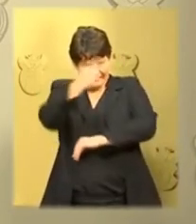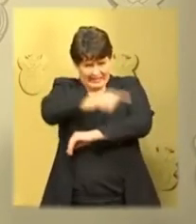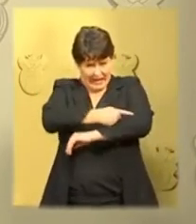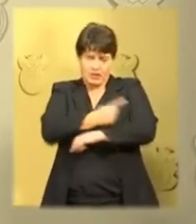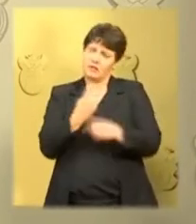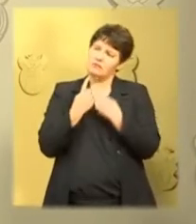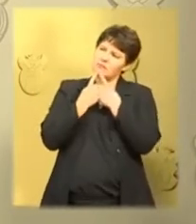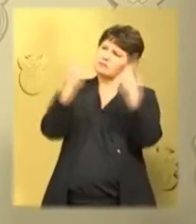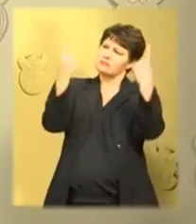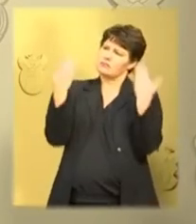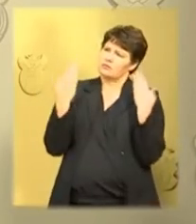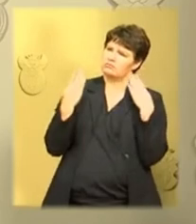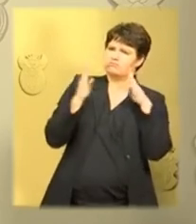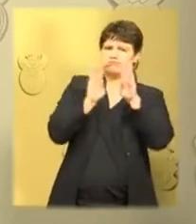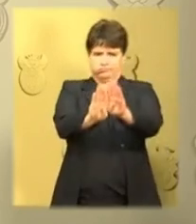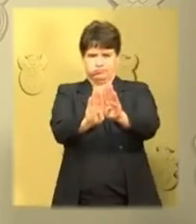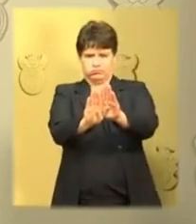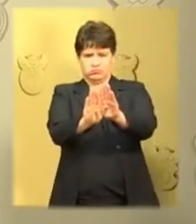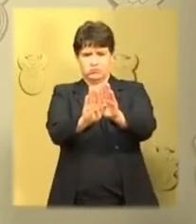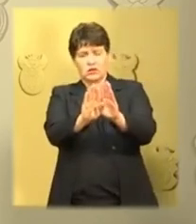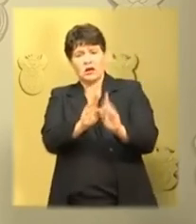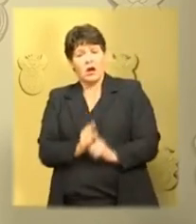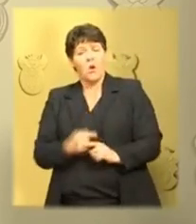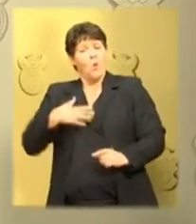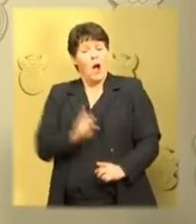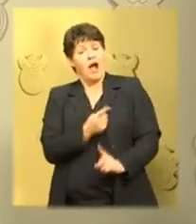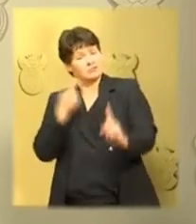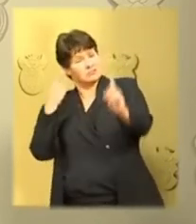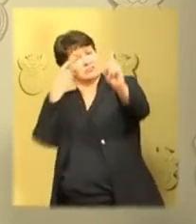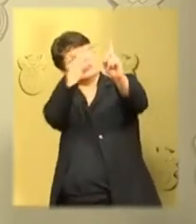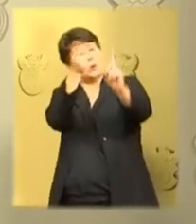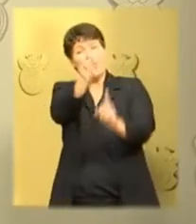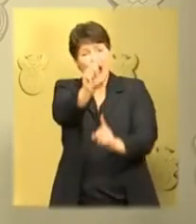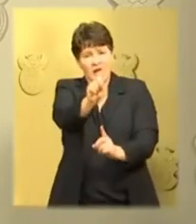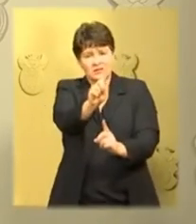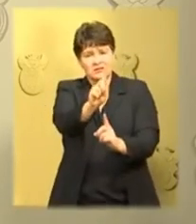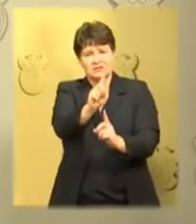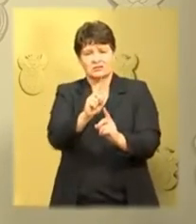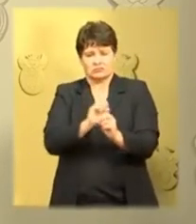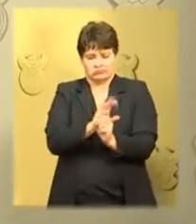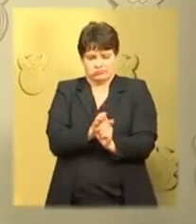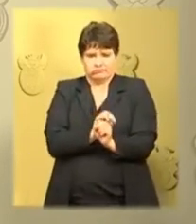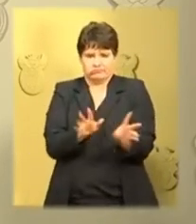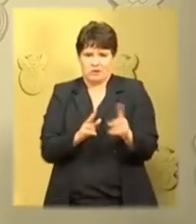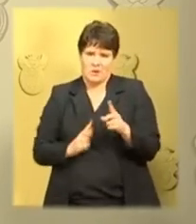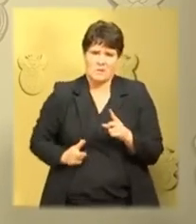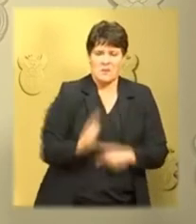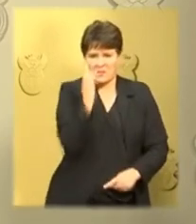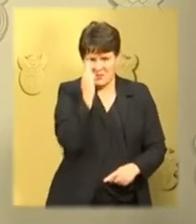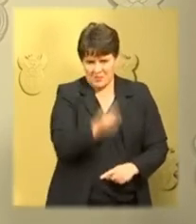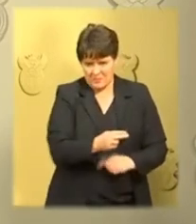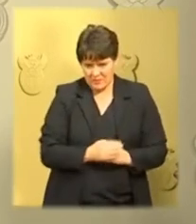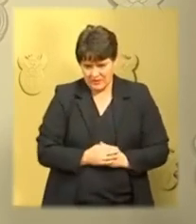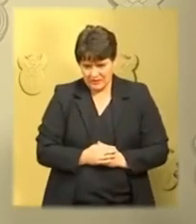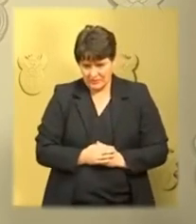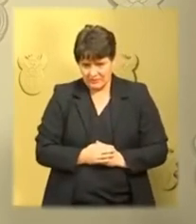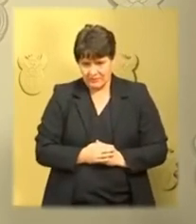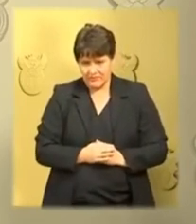objective was to delay the spread of the virus. We have sought to avoid a massive surge